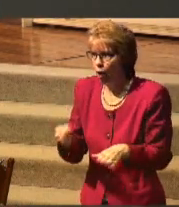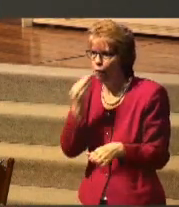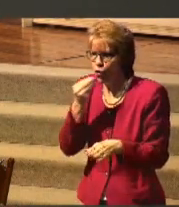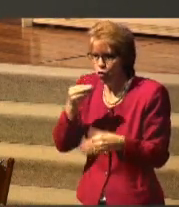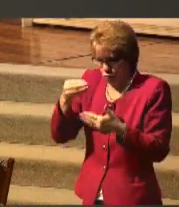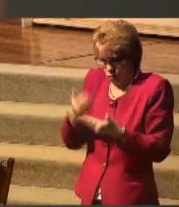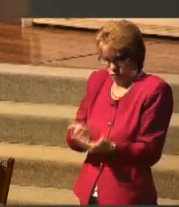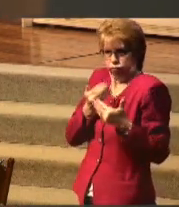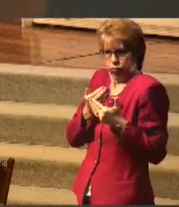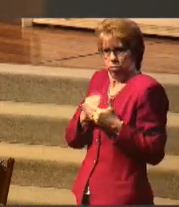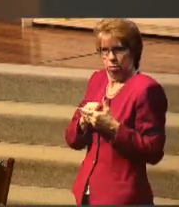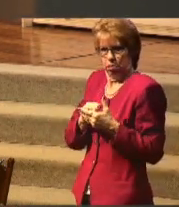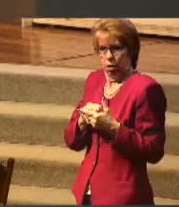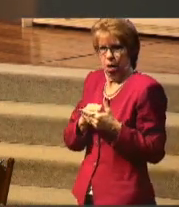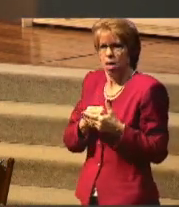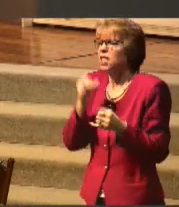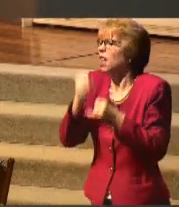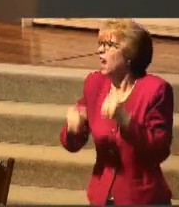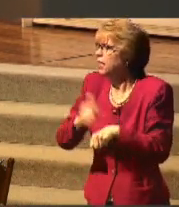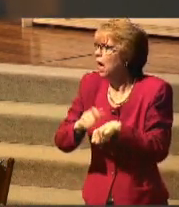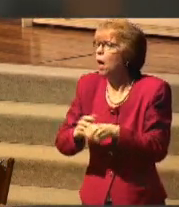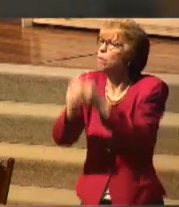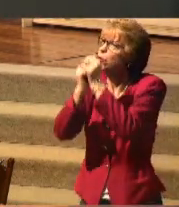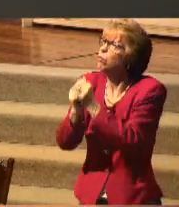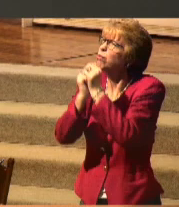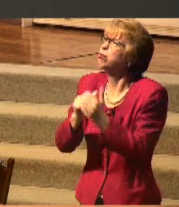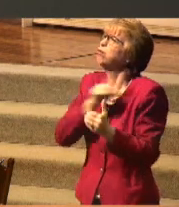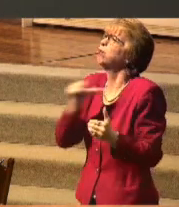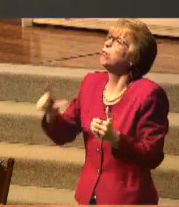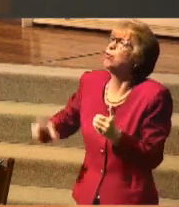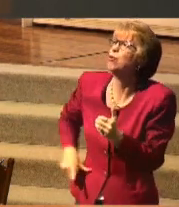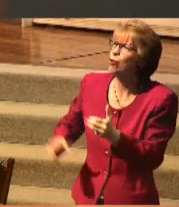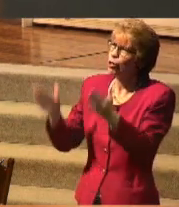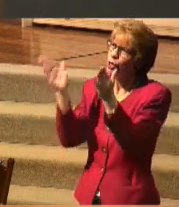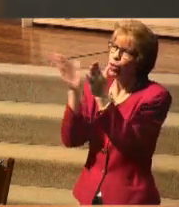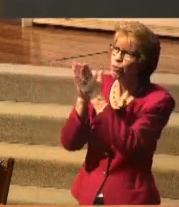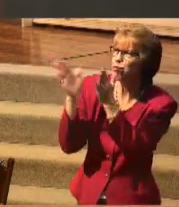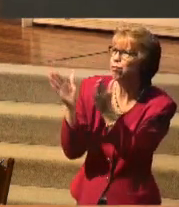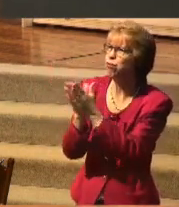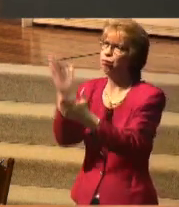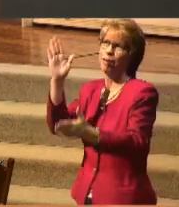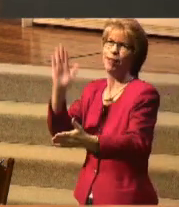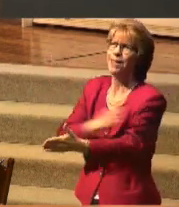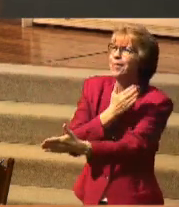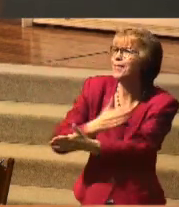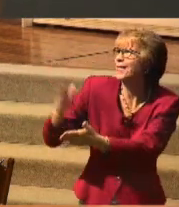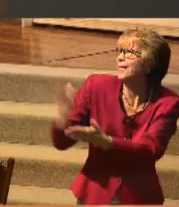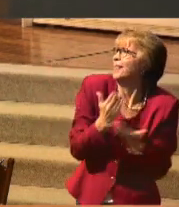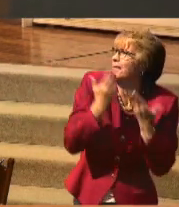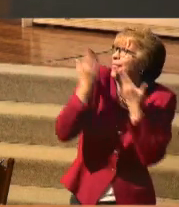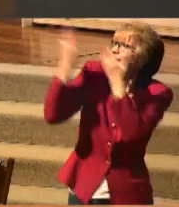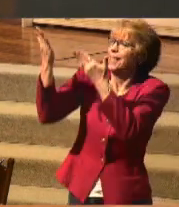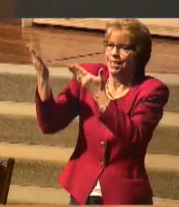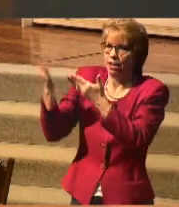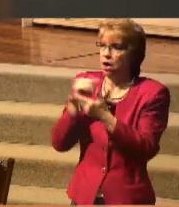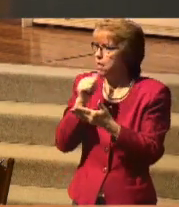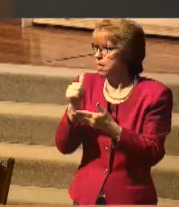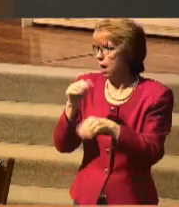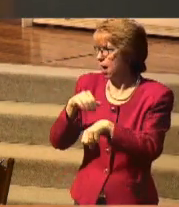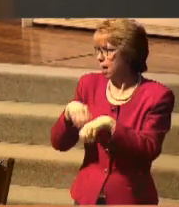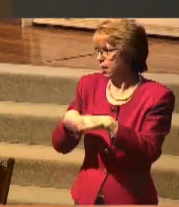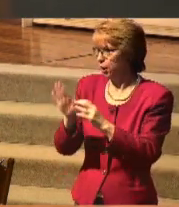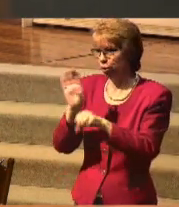When's the last time you worshiped the Lord and praised and sang to him and it wasn't in church?